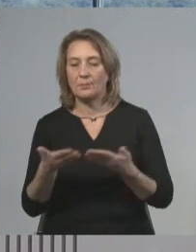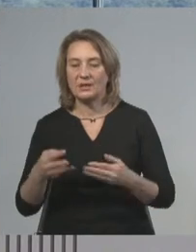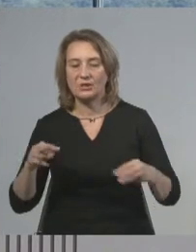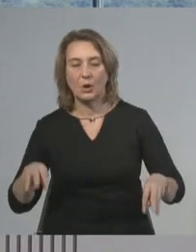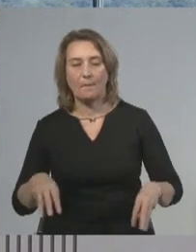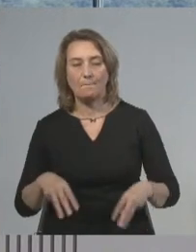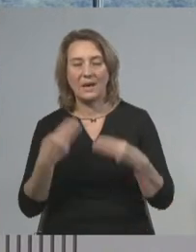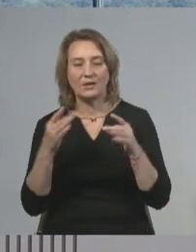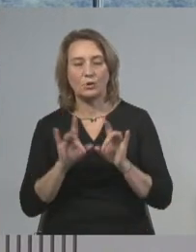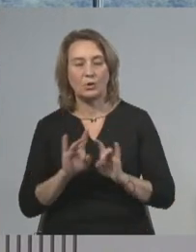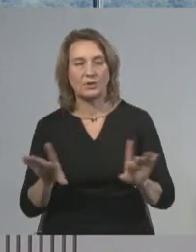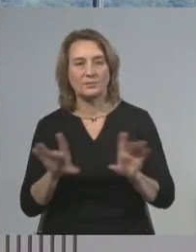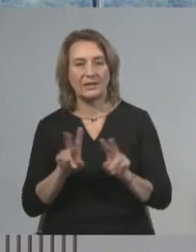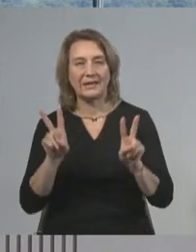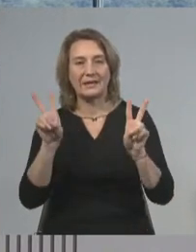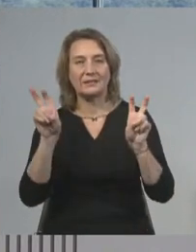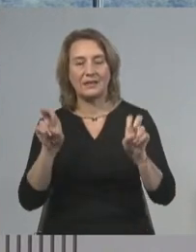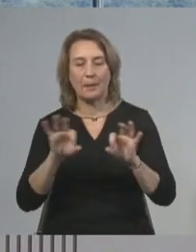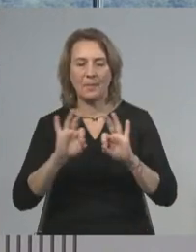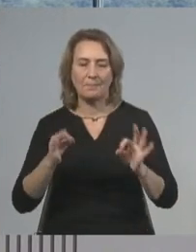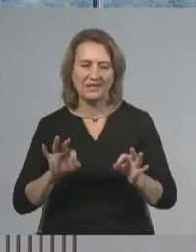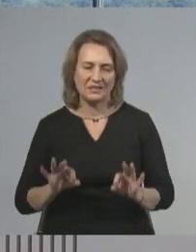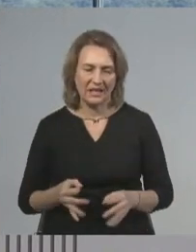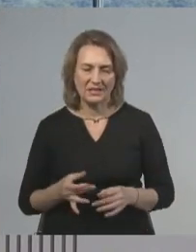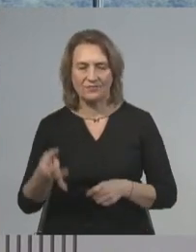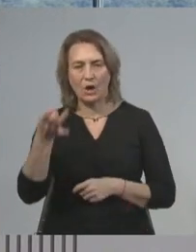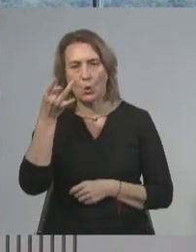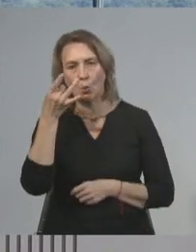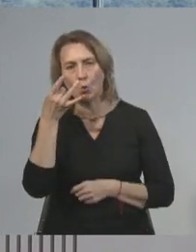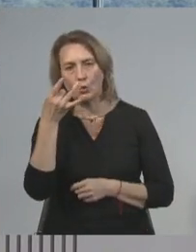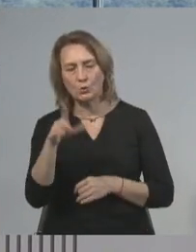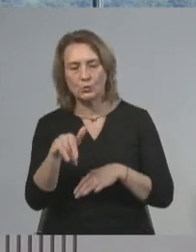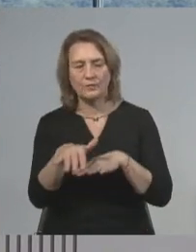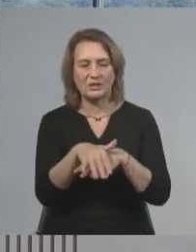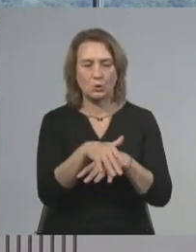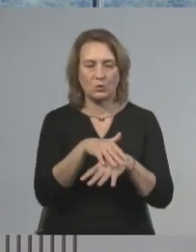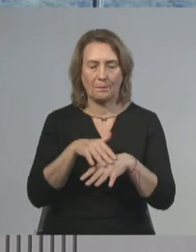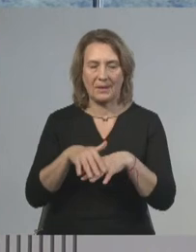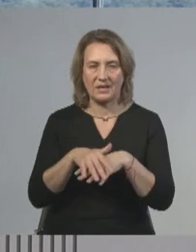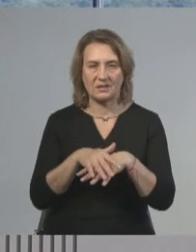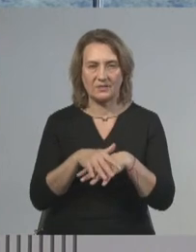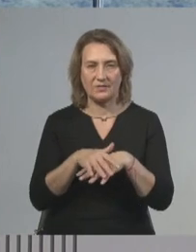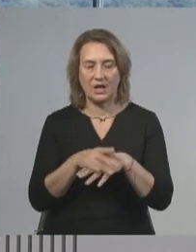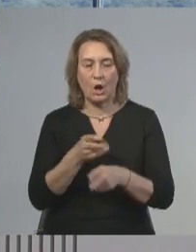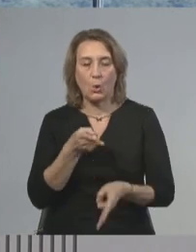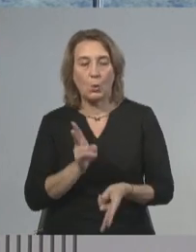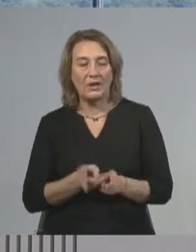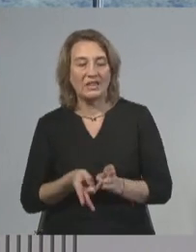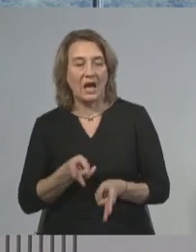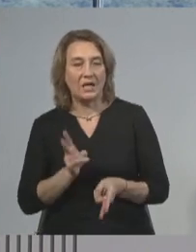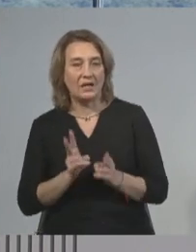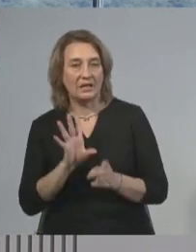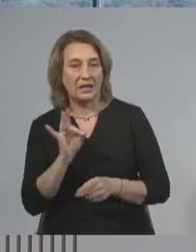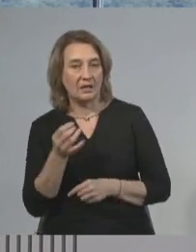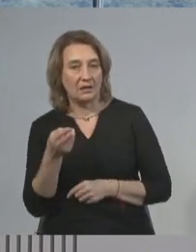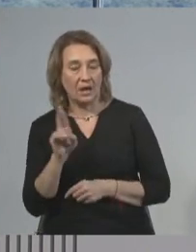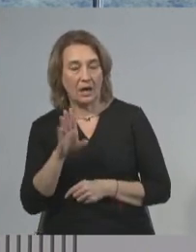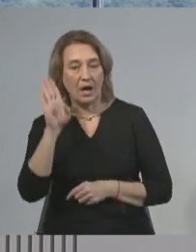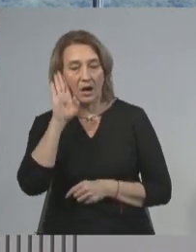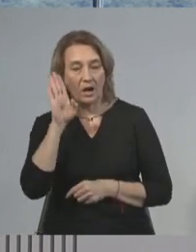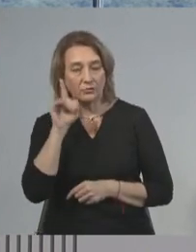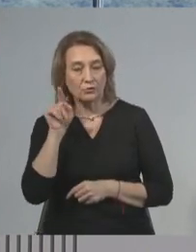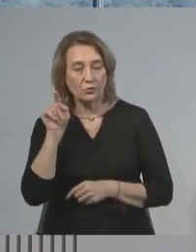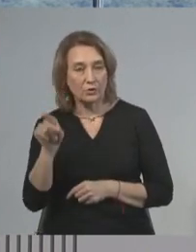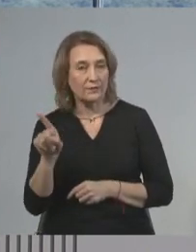mostly invited to comment the topic of arts culture society or